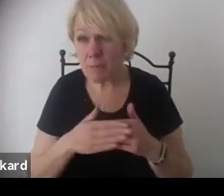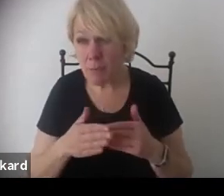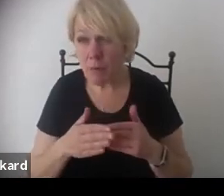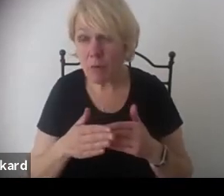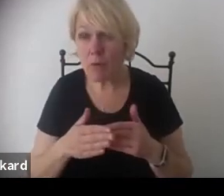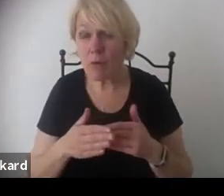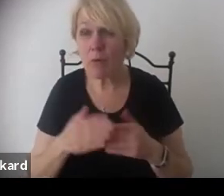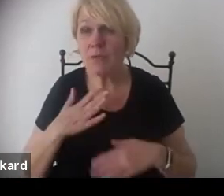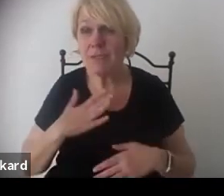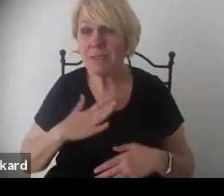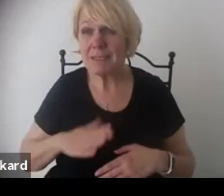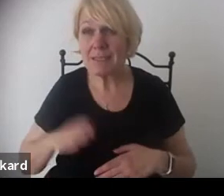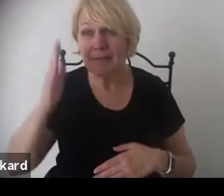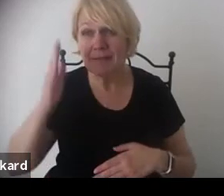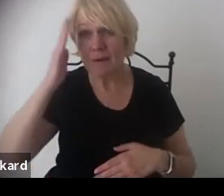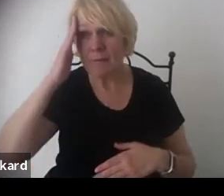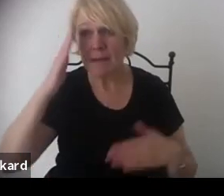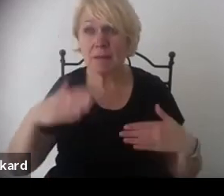since lockdown?